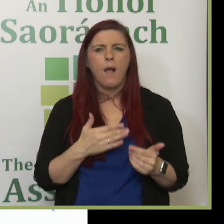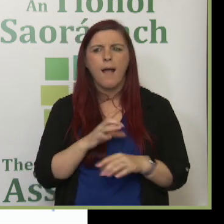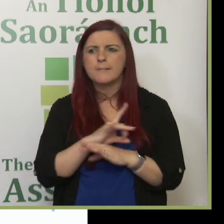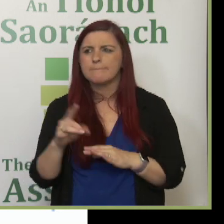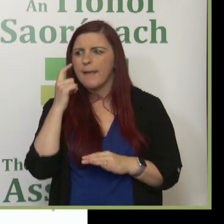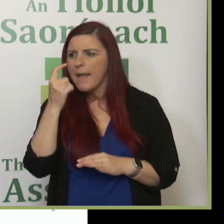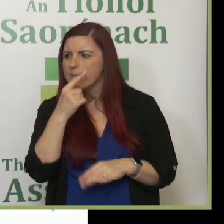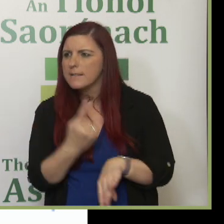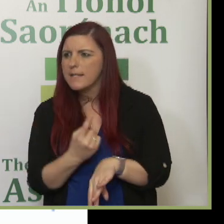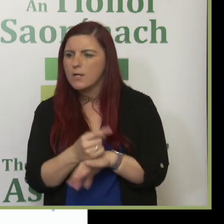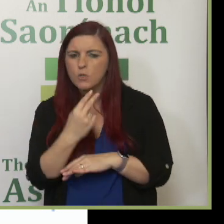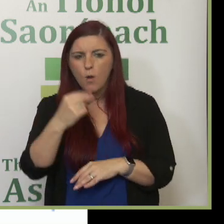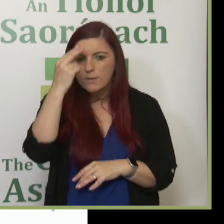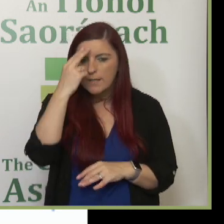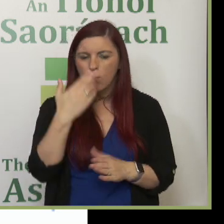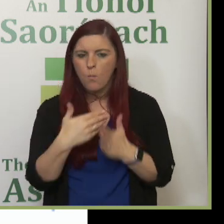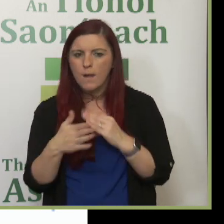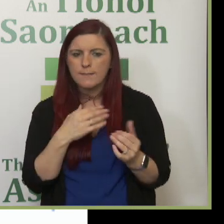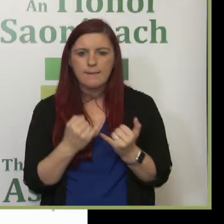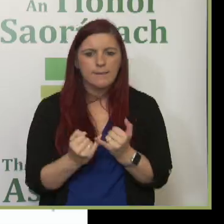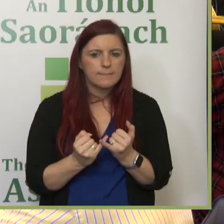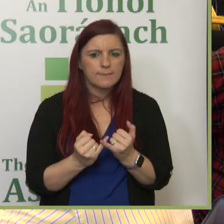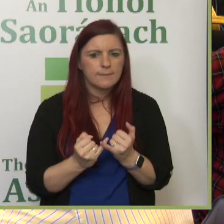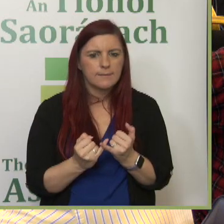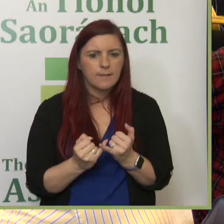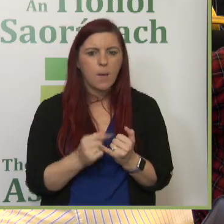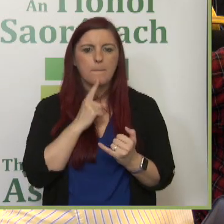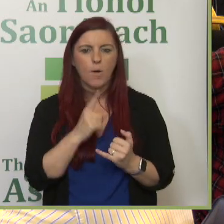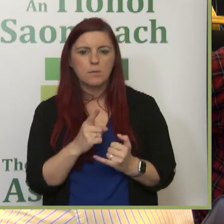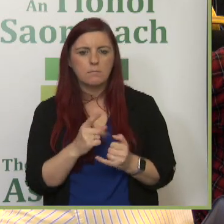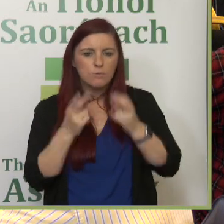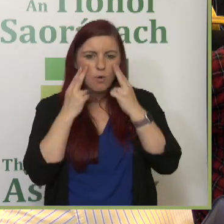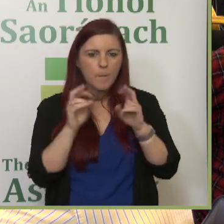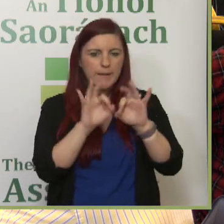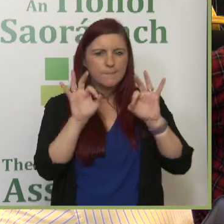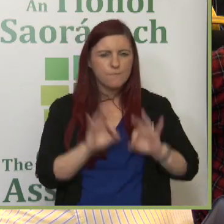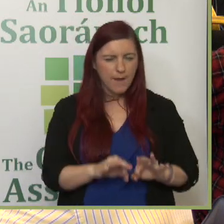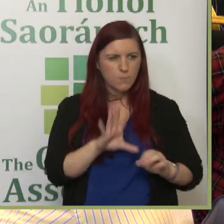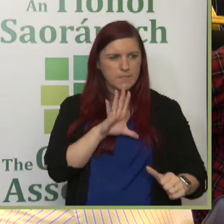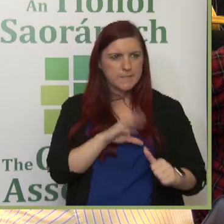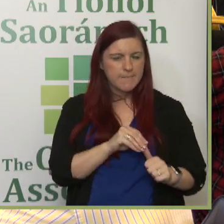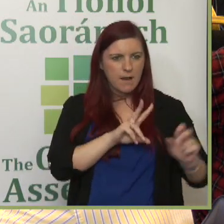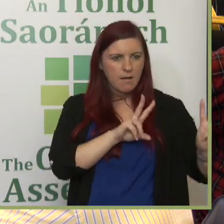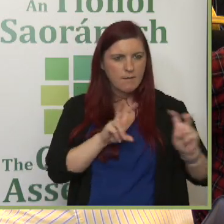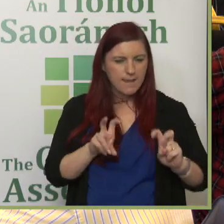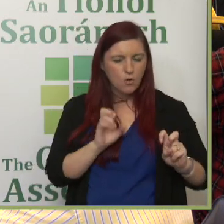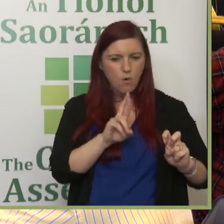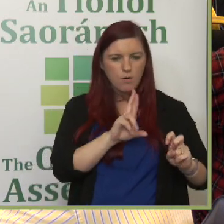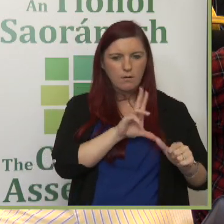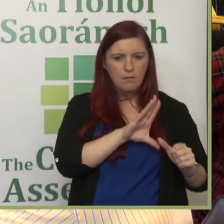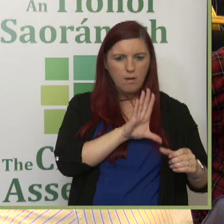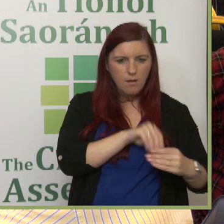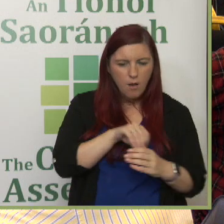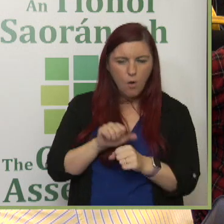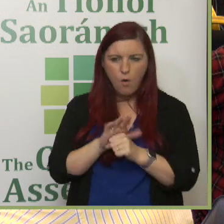useful in understanding what these are likely to be, but it tends to be framed within a specific context and linked to a specific set of